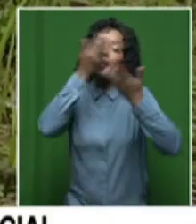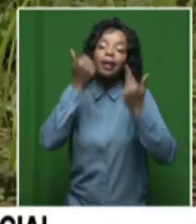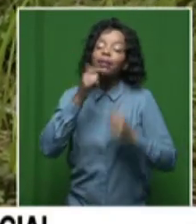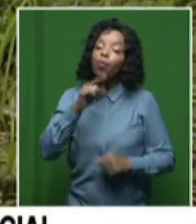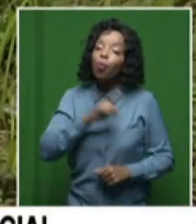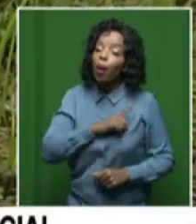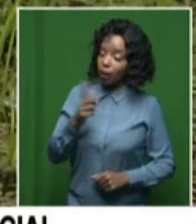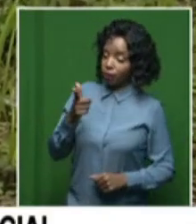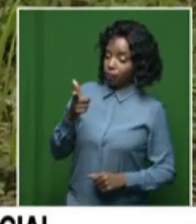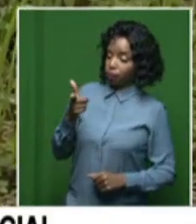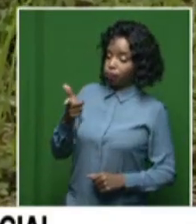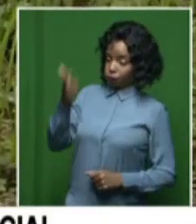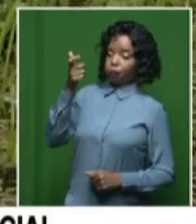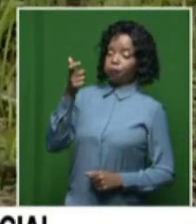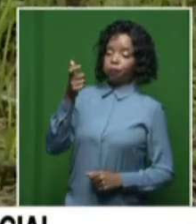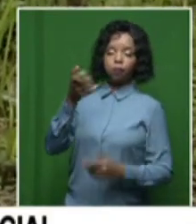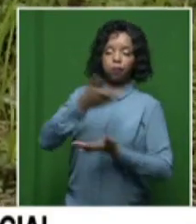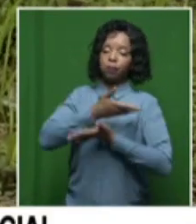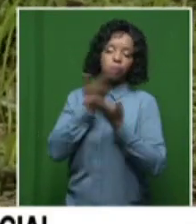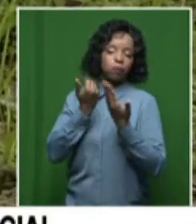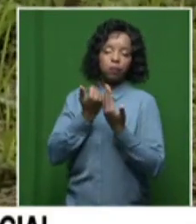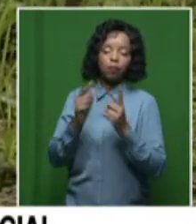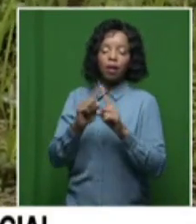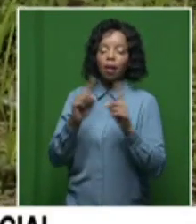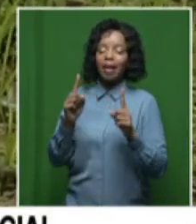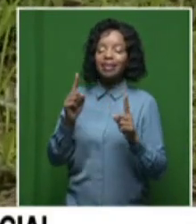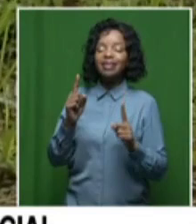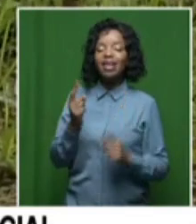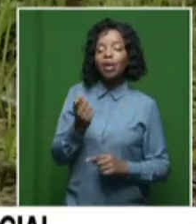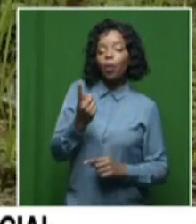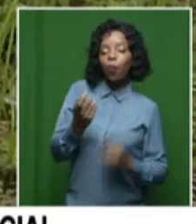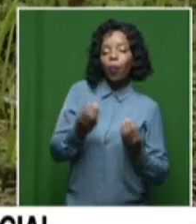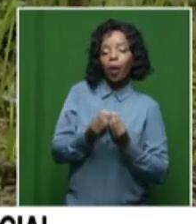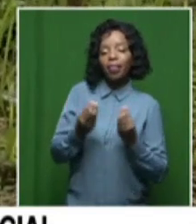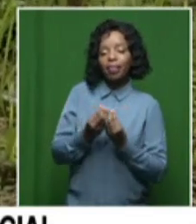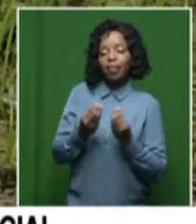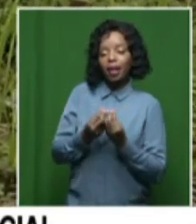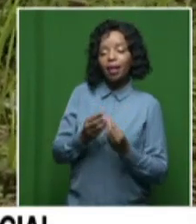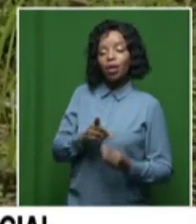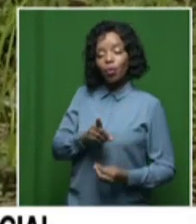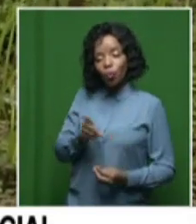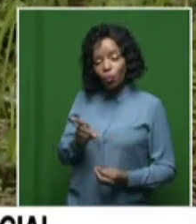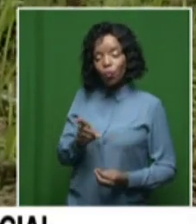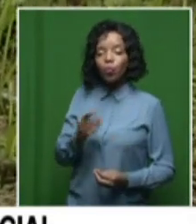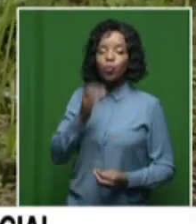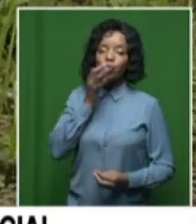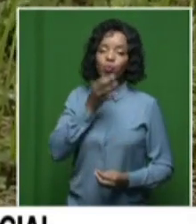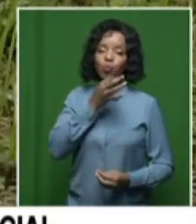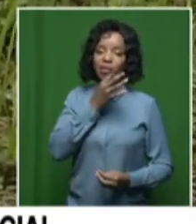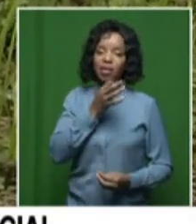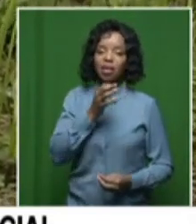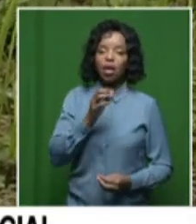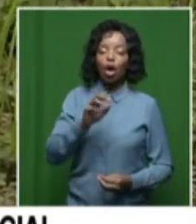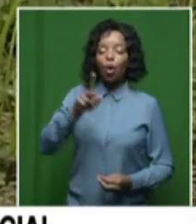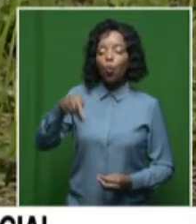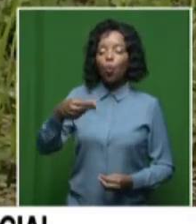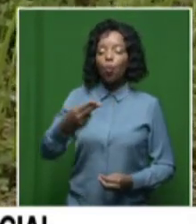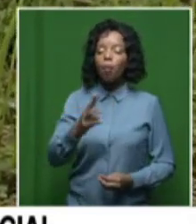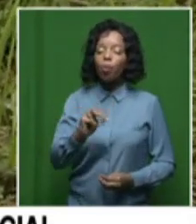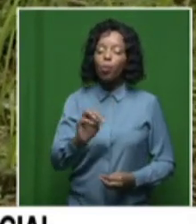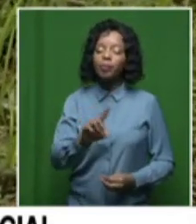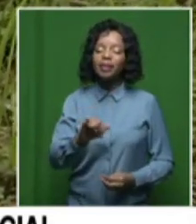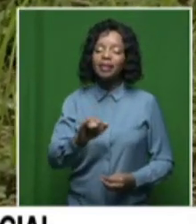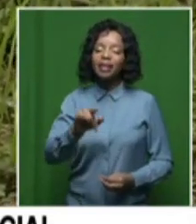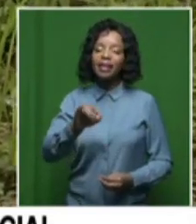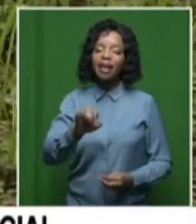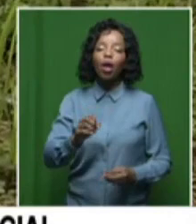But all that is known at this stage is that he says Phumzile Qatha left the home here on a Saturday morning, as per usual,